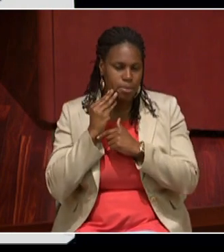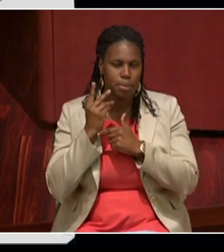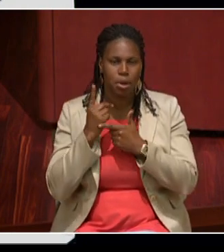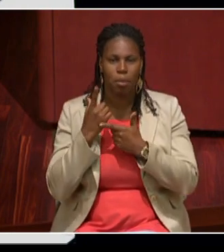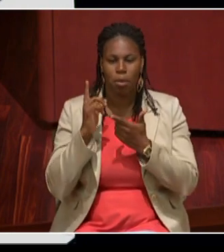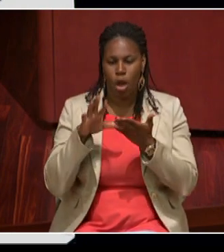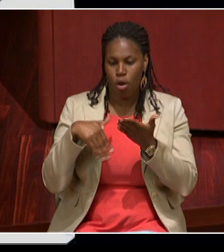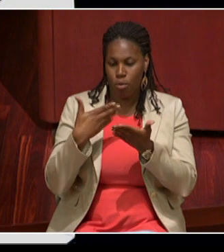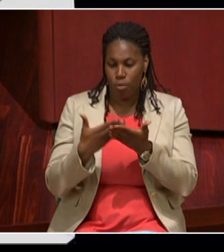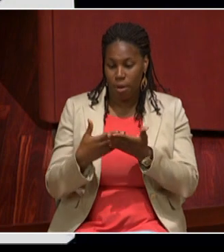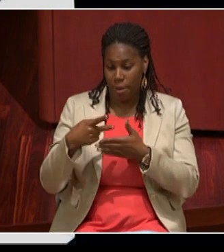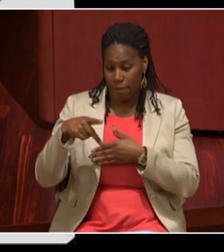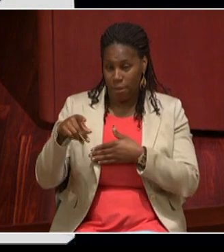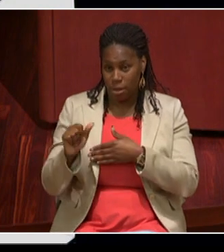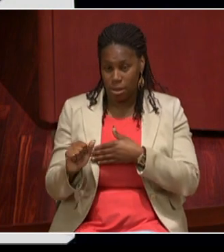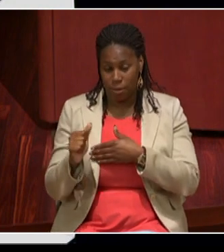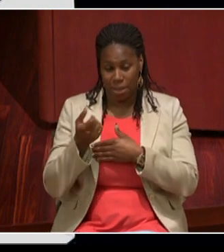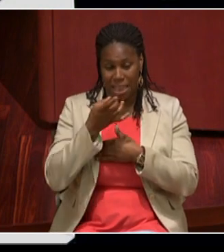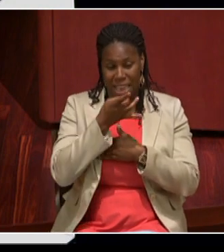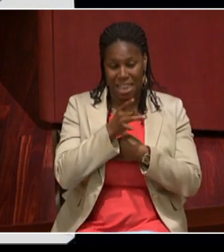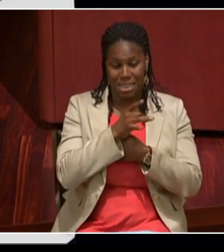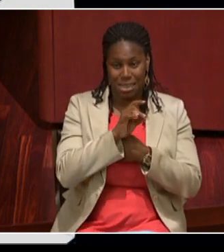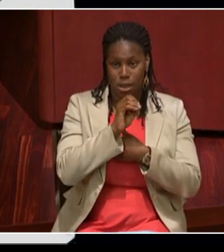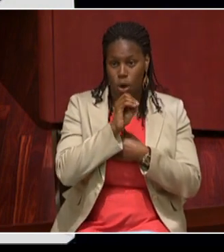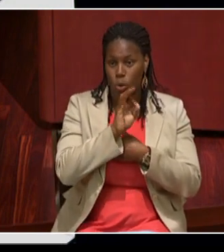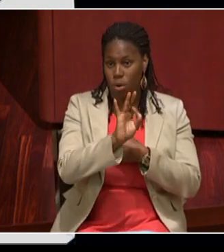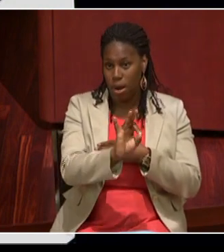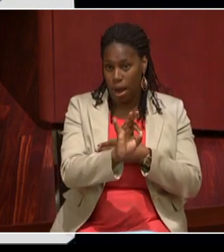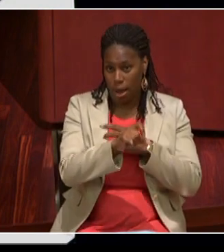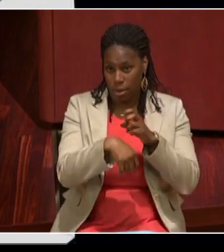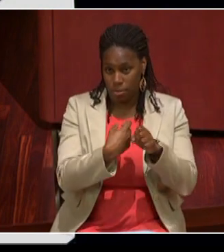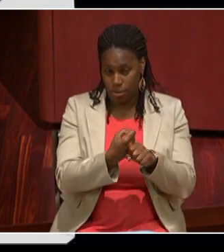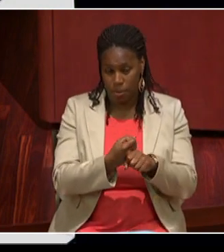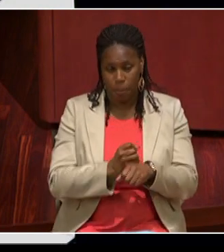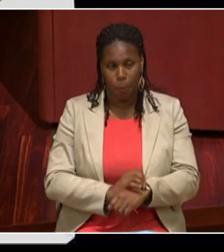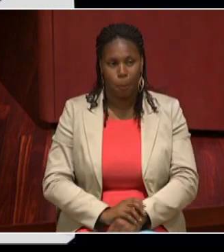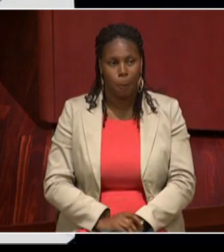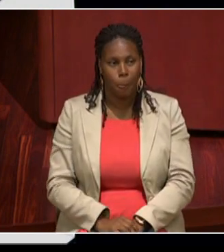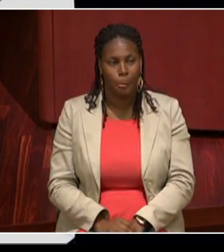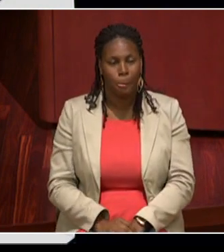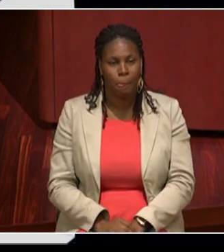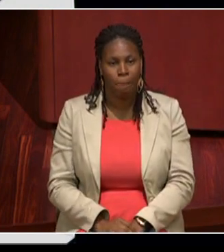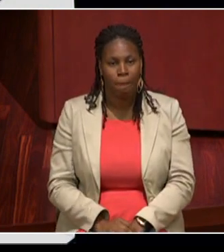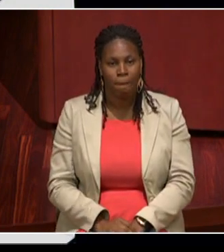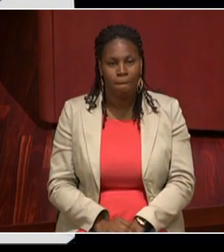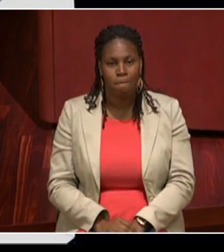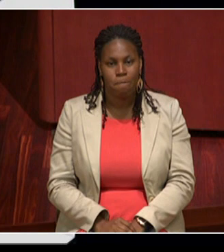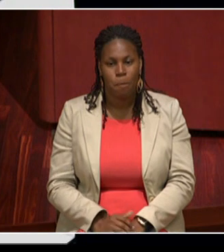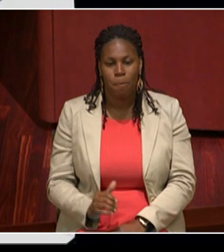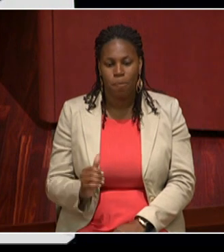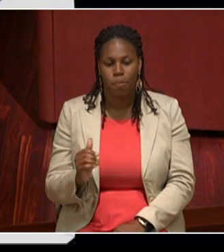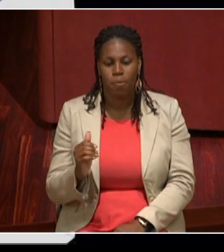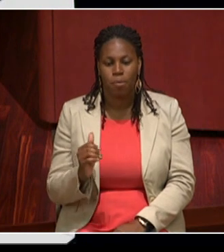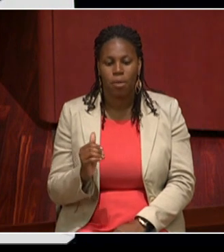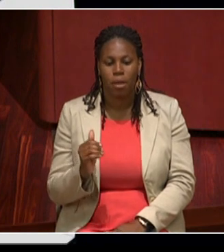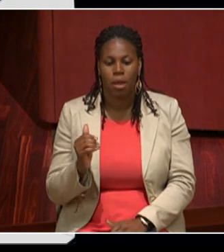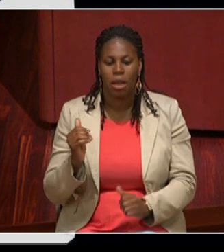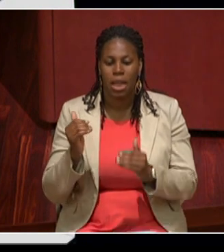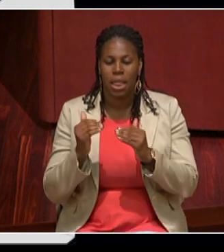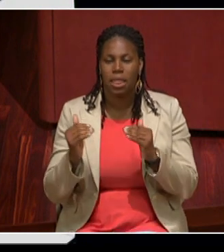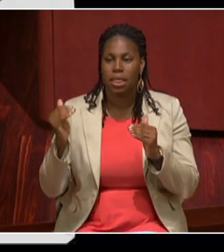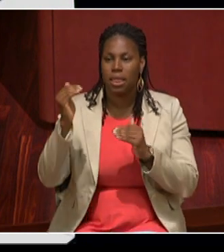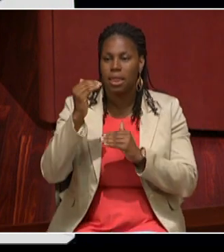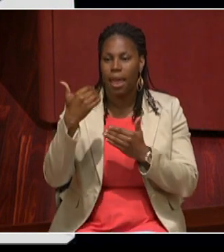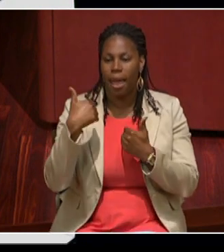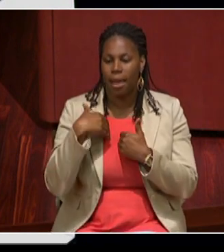Philadelphia on June 27, 1809. The upper portion has